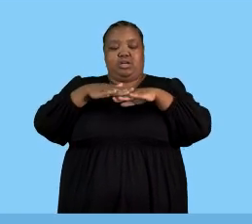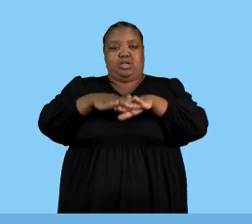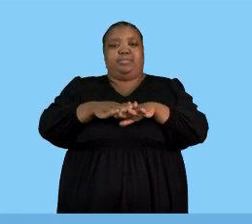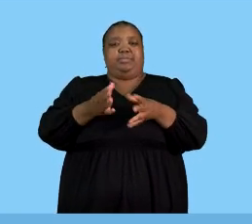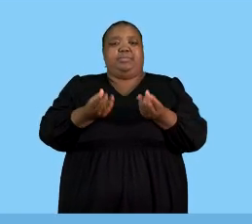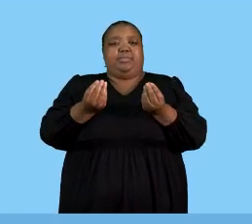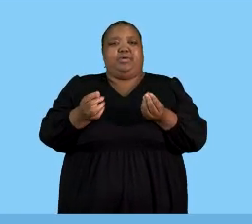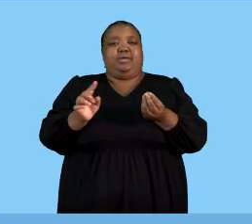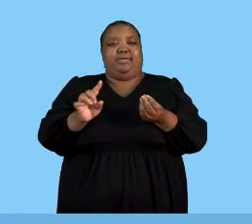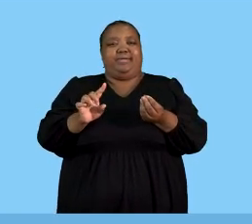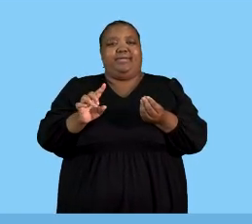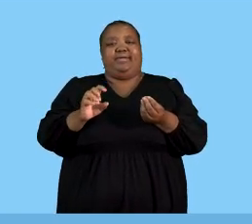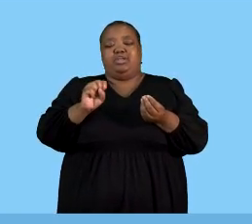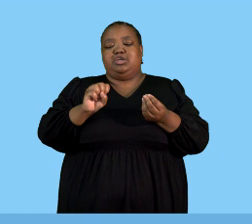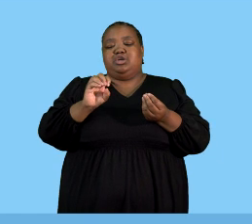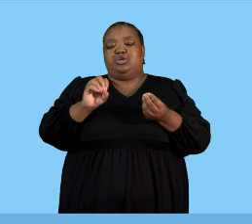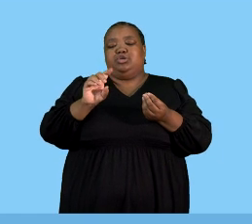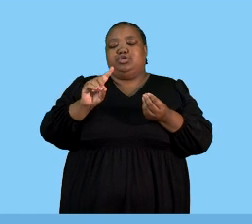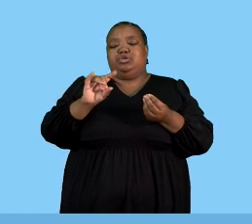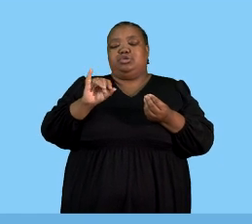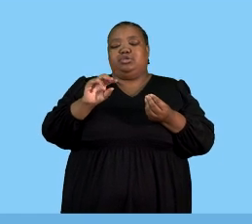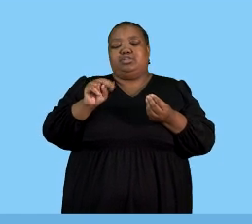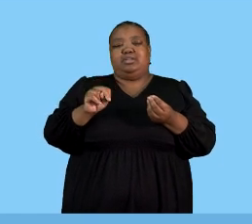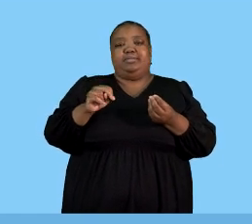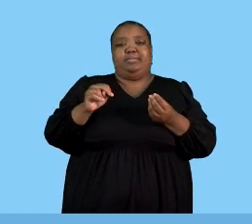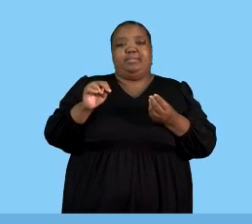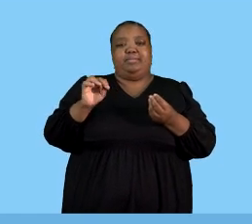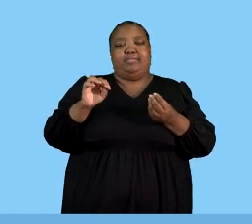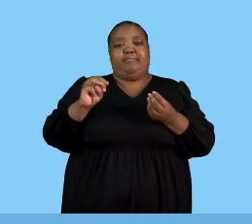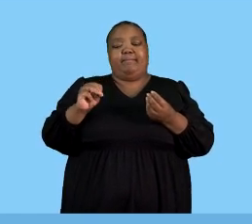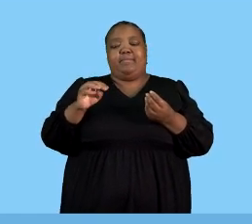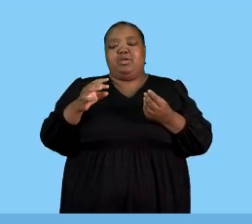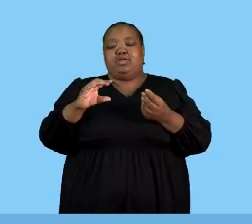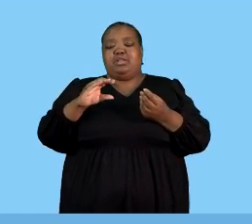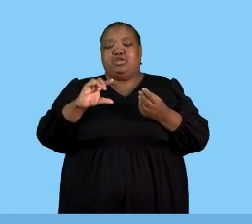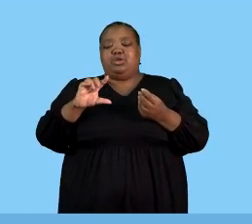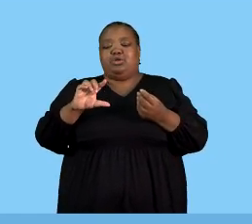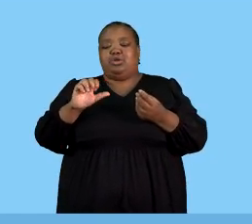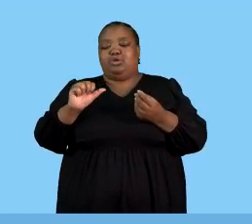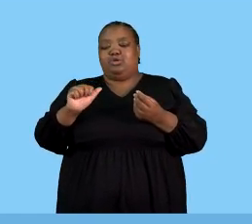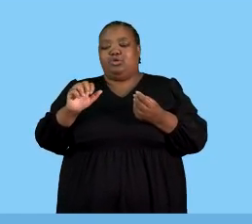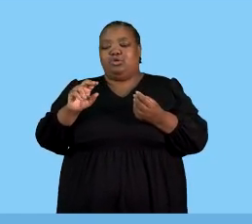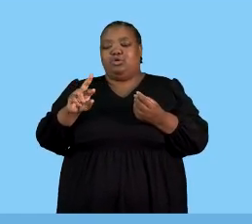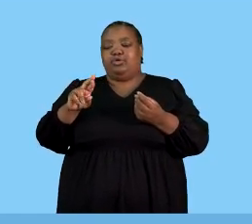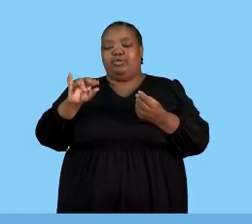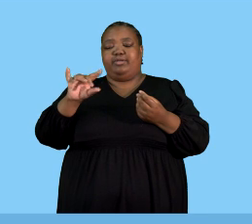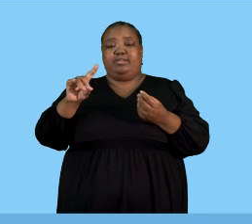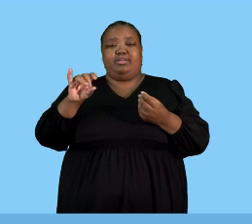that these elements, they are different. And the compound that is formed is also different from the elements